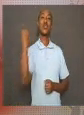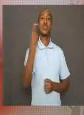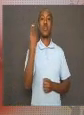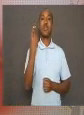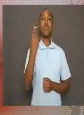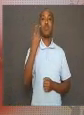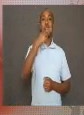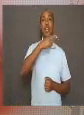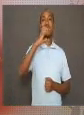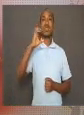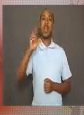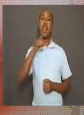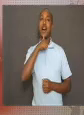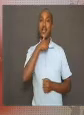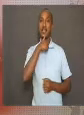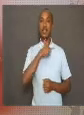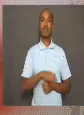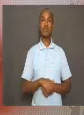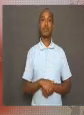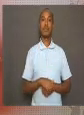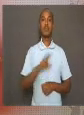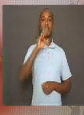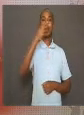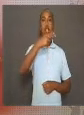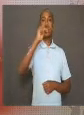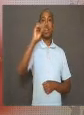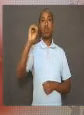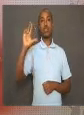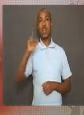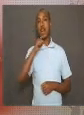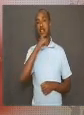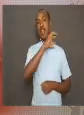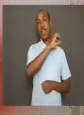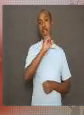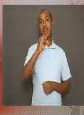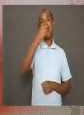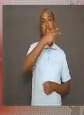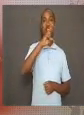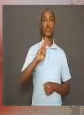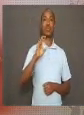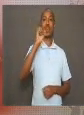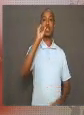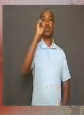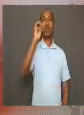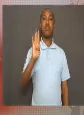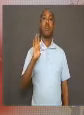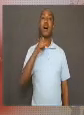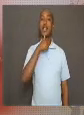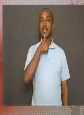of hydrochloric acid, nitric acid, and sulfuric